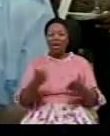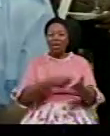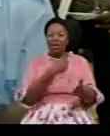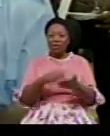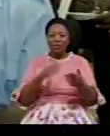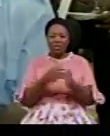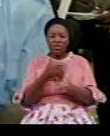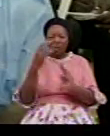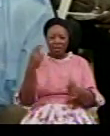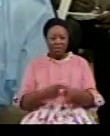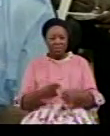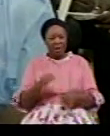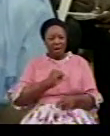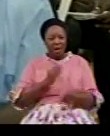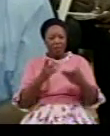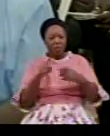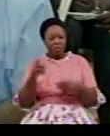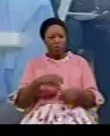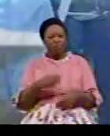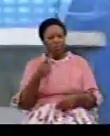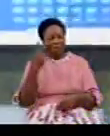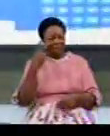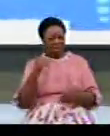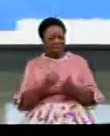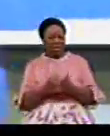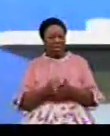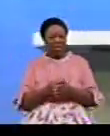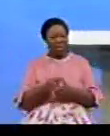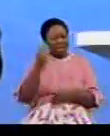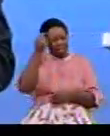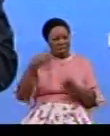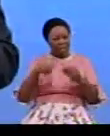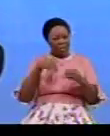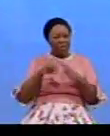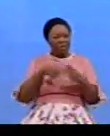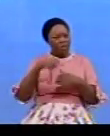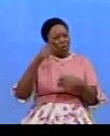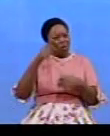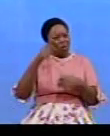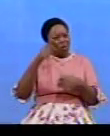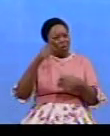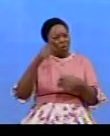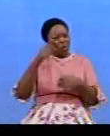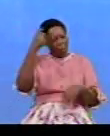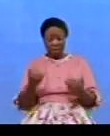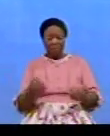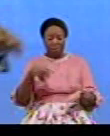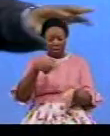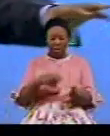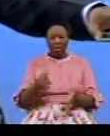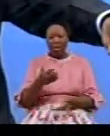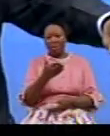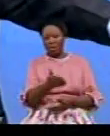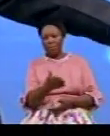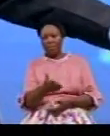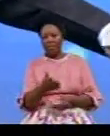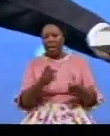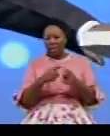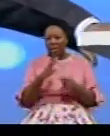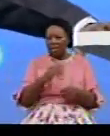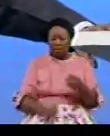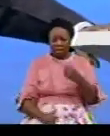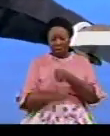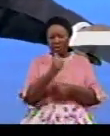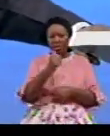spirit is coming tonight. To whom? It's coming to you. It will be